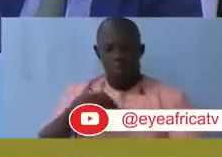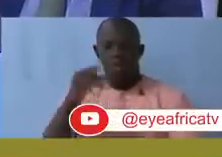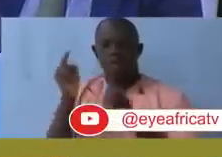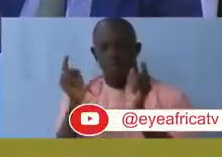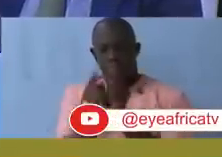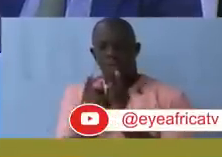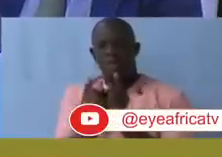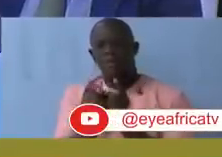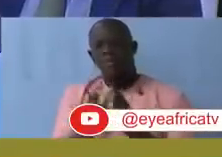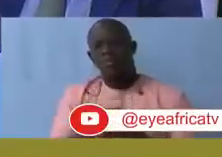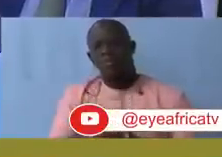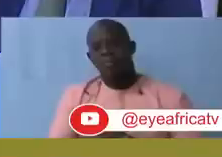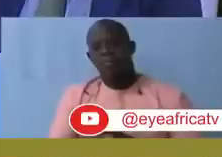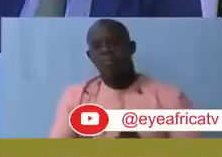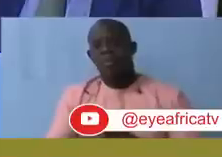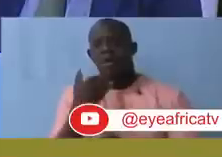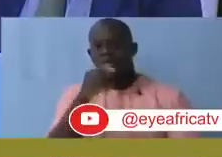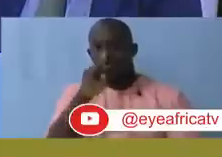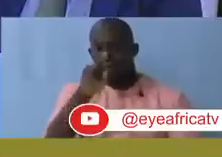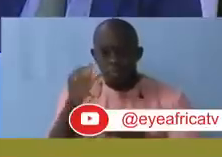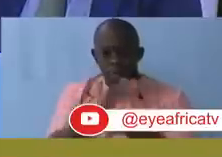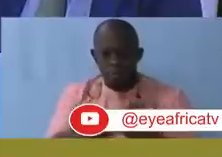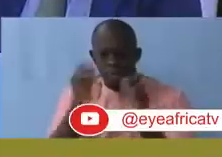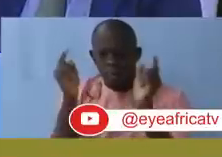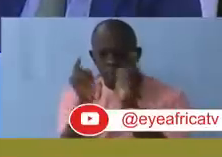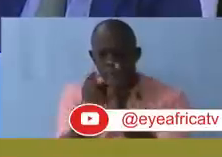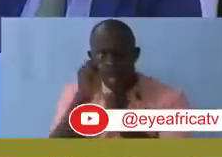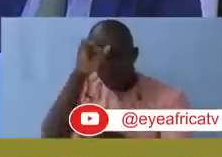Did you eventually got to meet him?